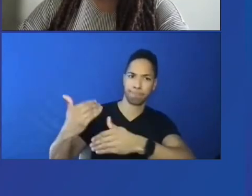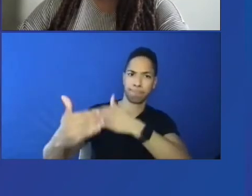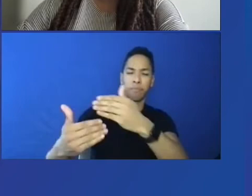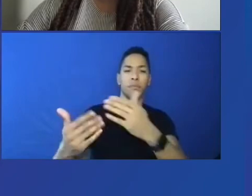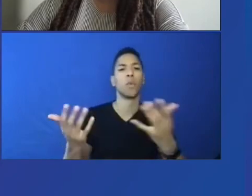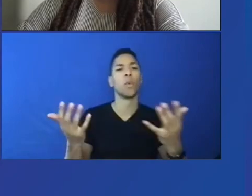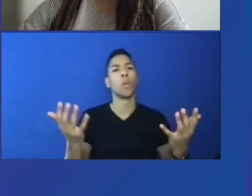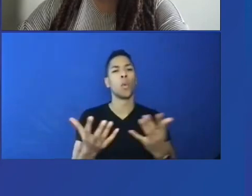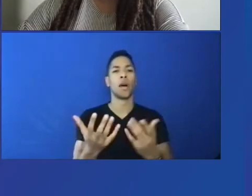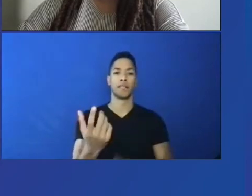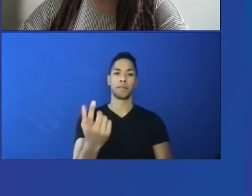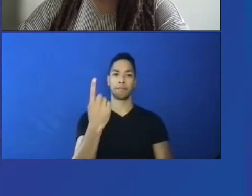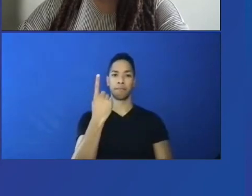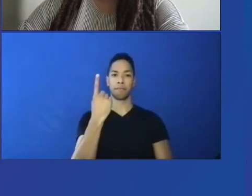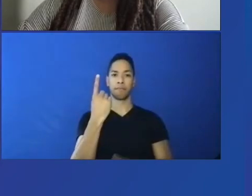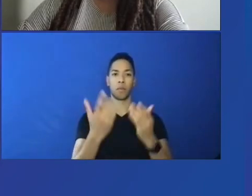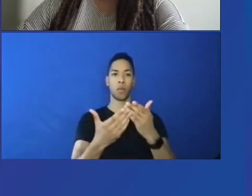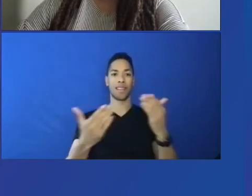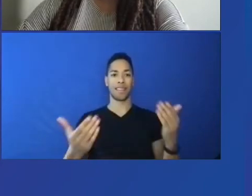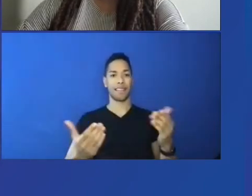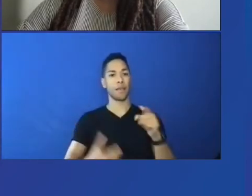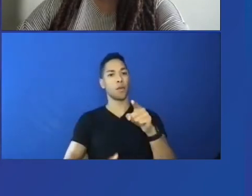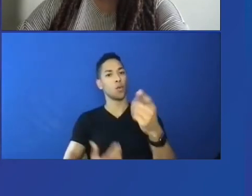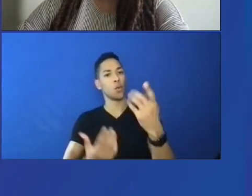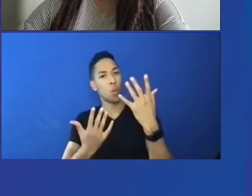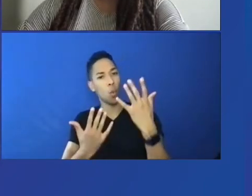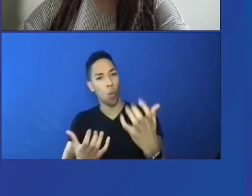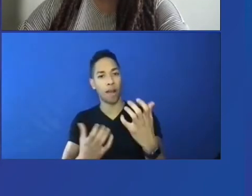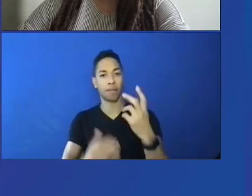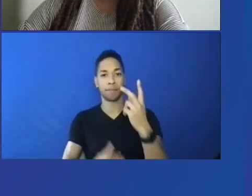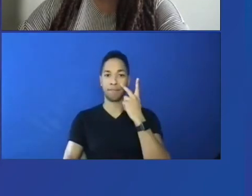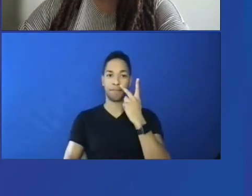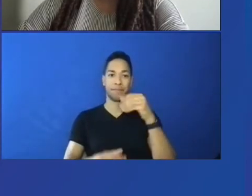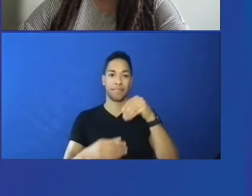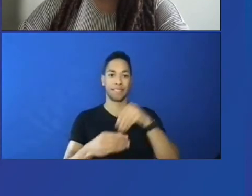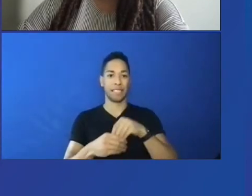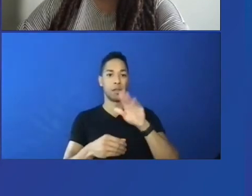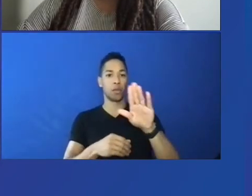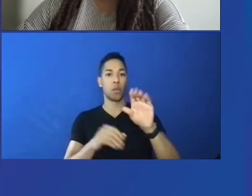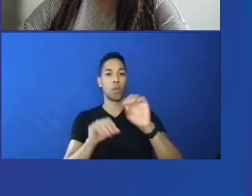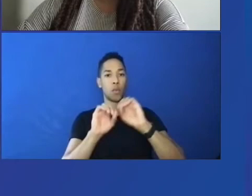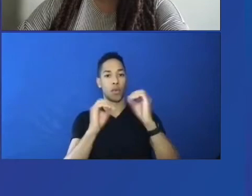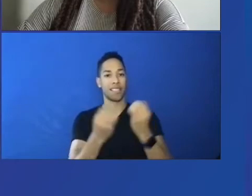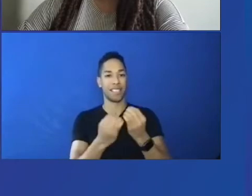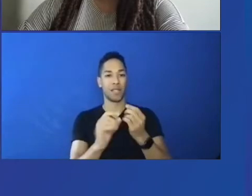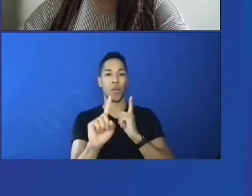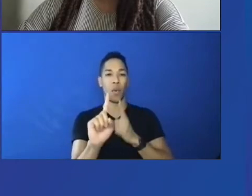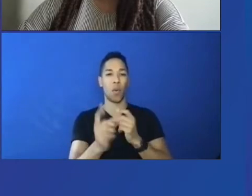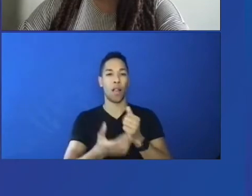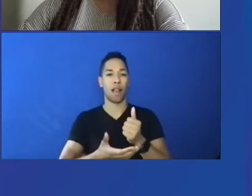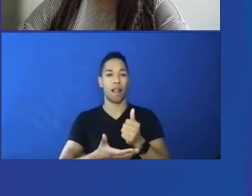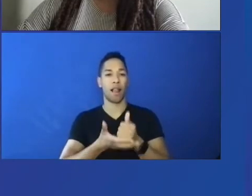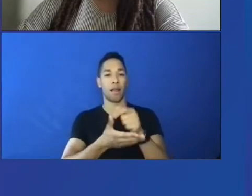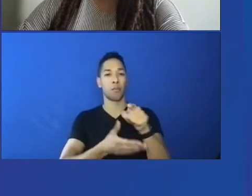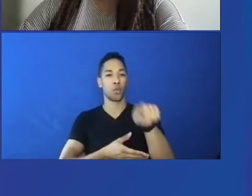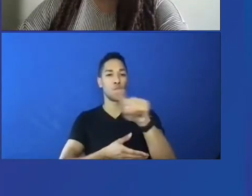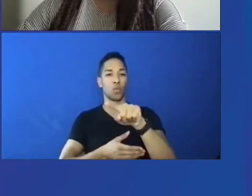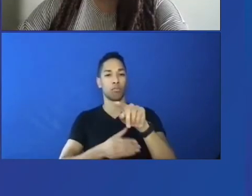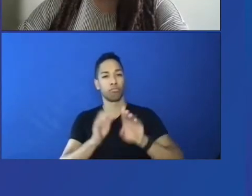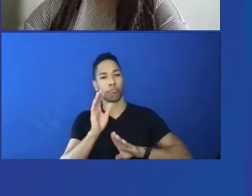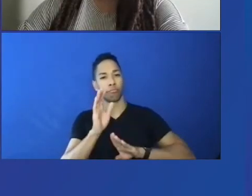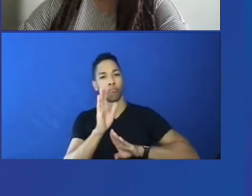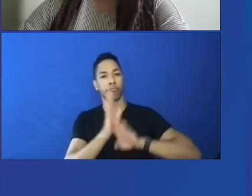one thing you would like to see in your organization to help you thrive?